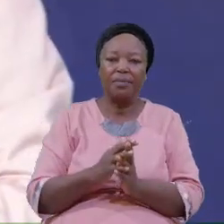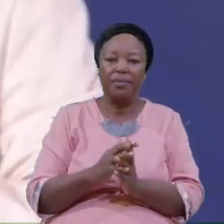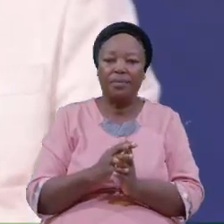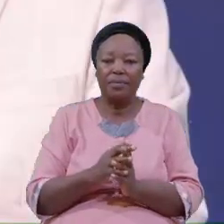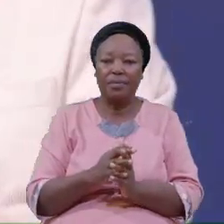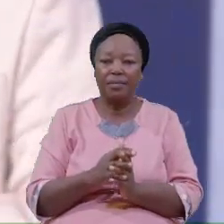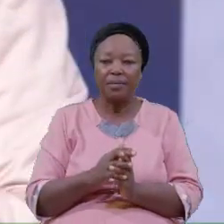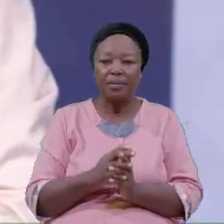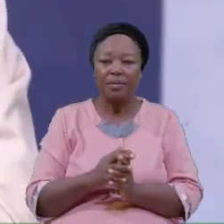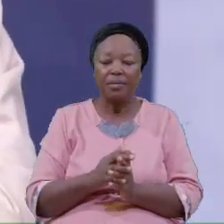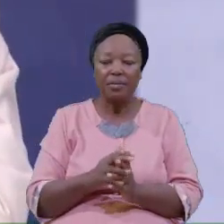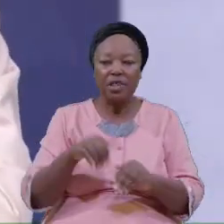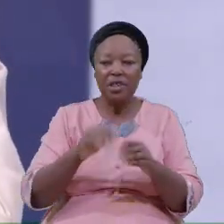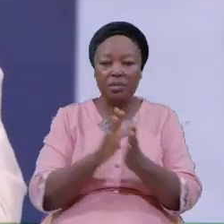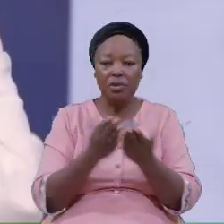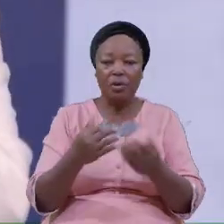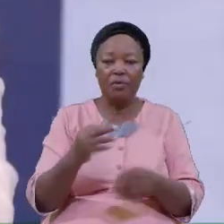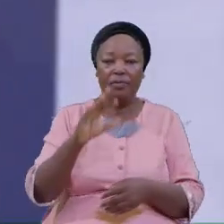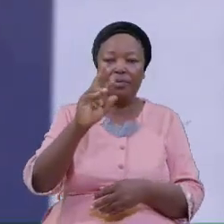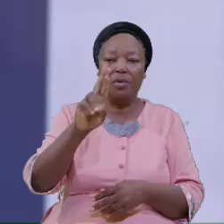Romans chapter 5, verse 1.